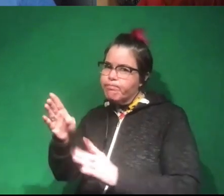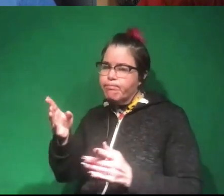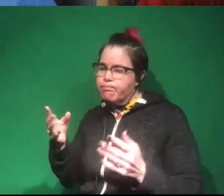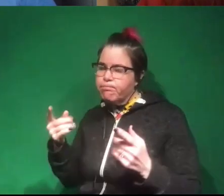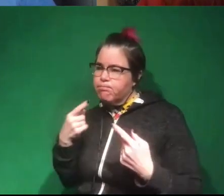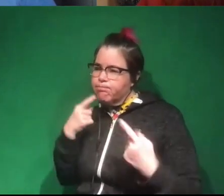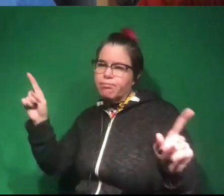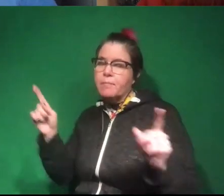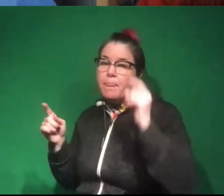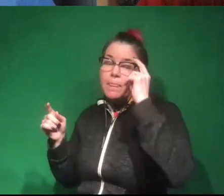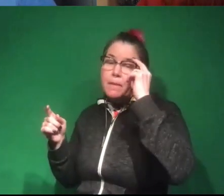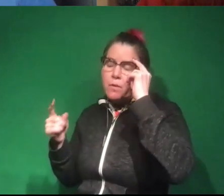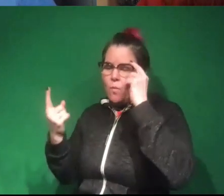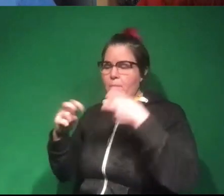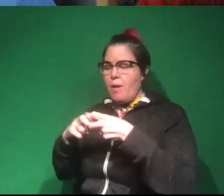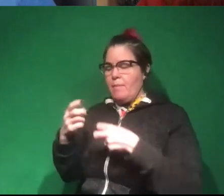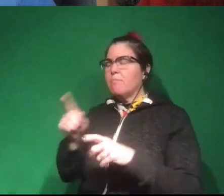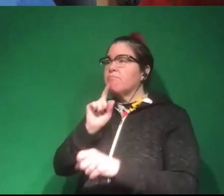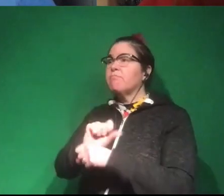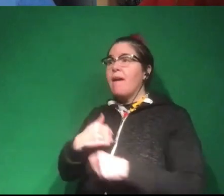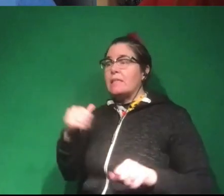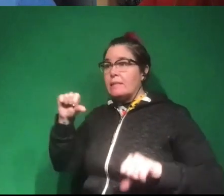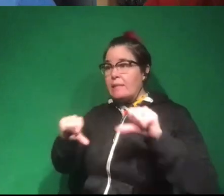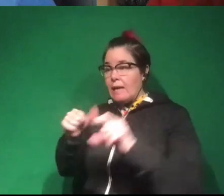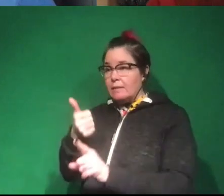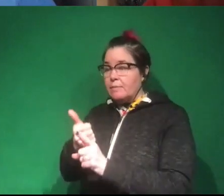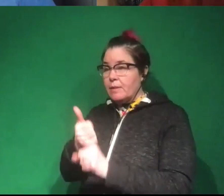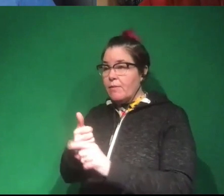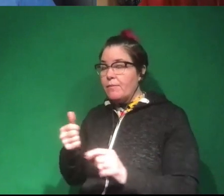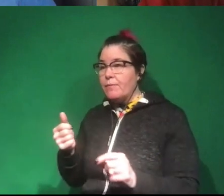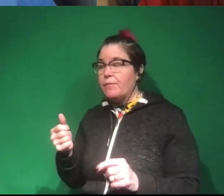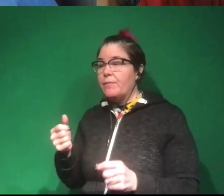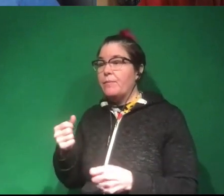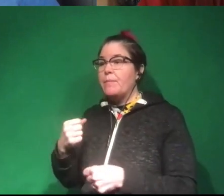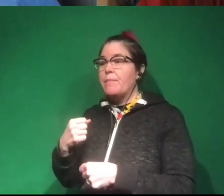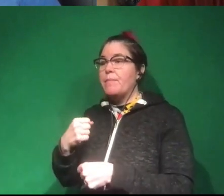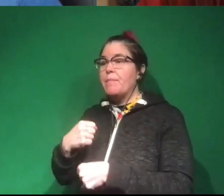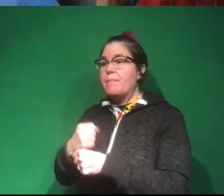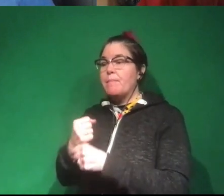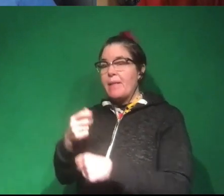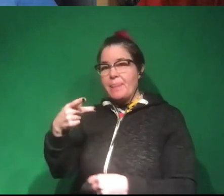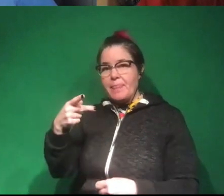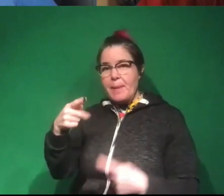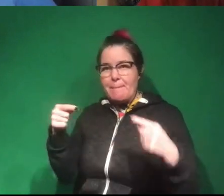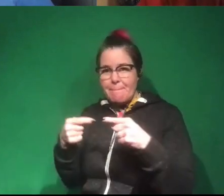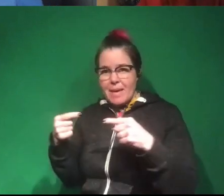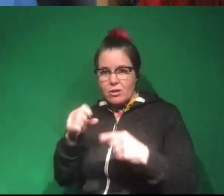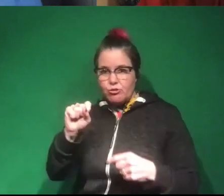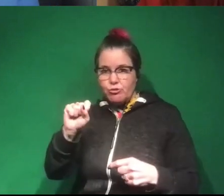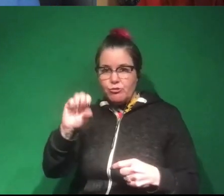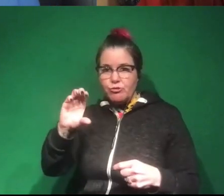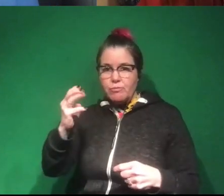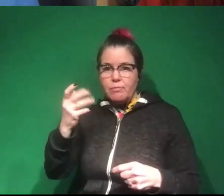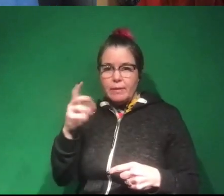of the issues, like there was actually a scientist who made the pain index. It's called the Schmidt pain index, and he